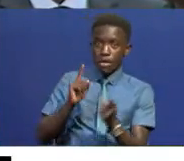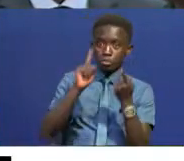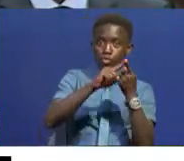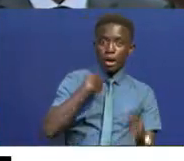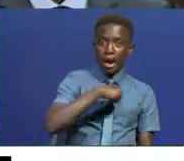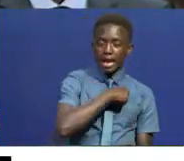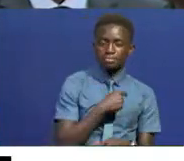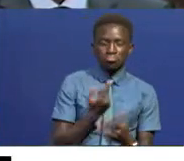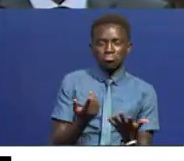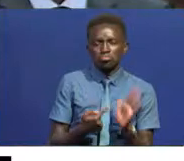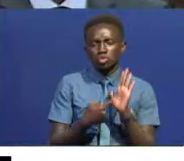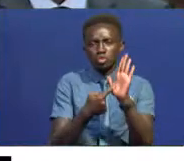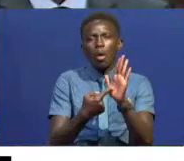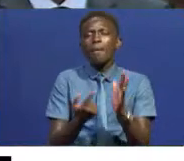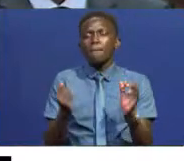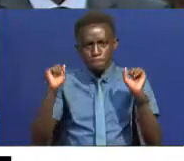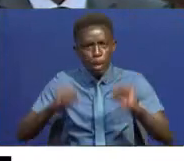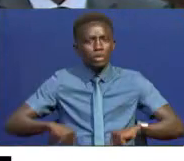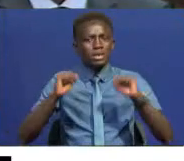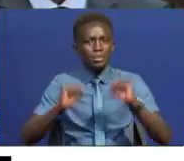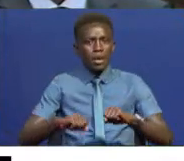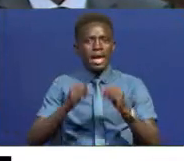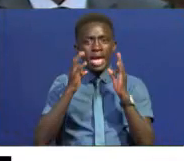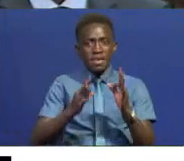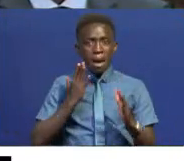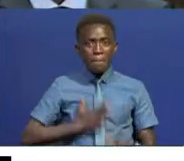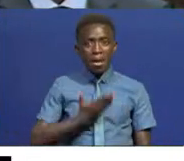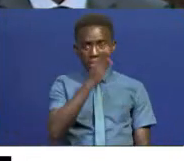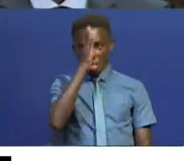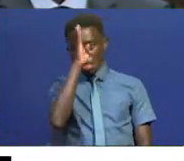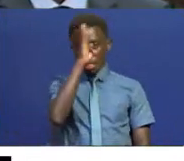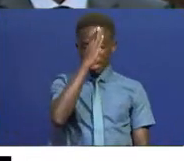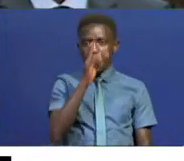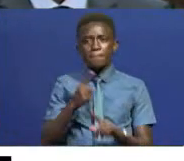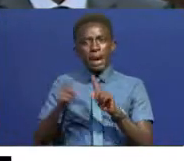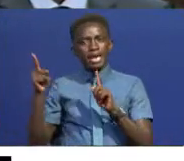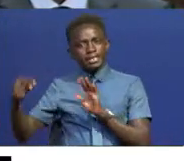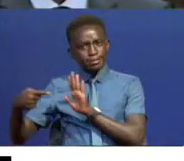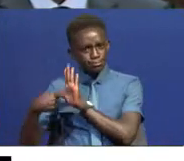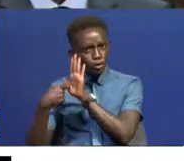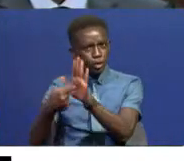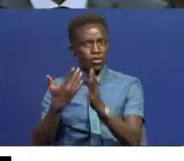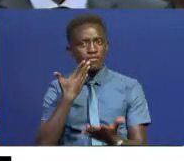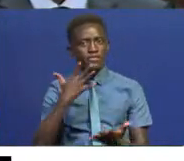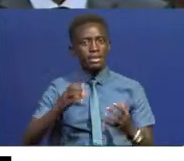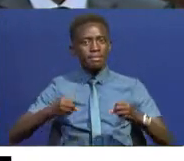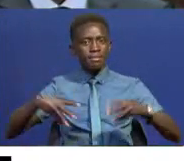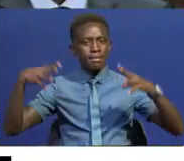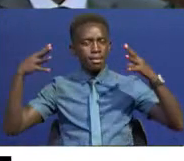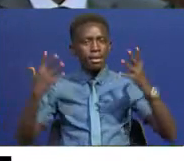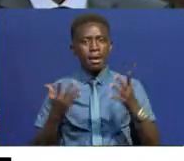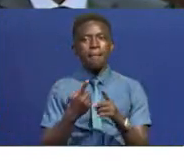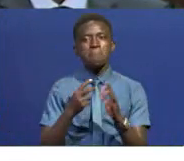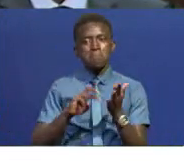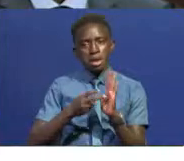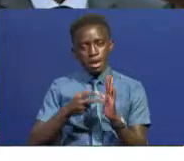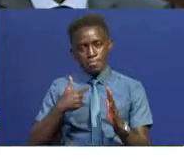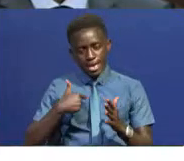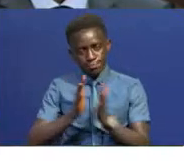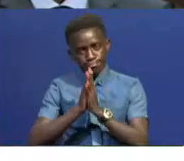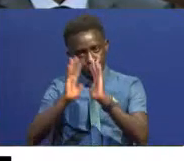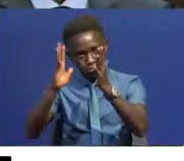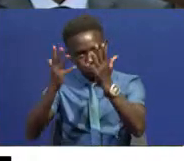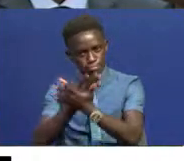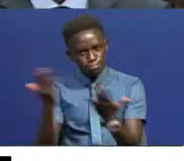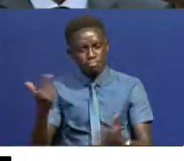So if anybody doubted, they have demonstrated its feasibility. And I congratulate them